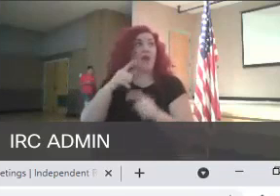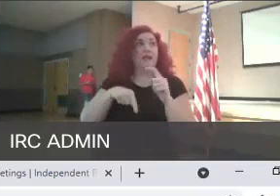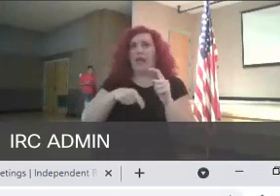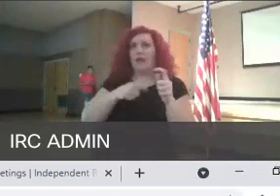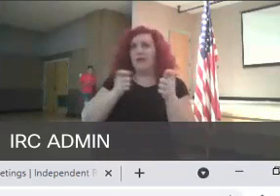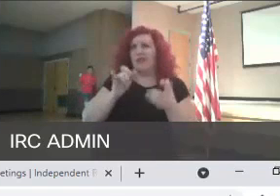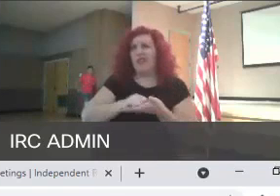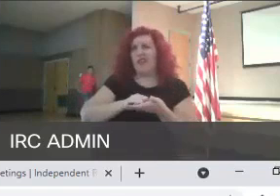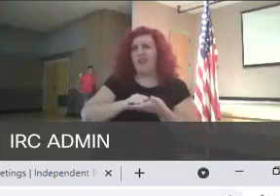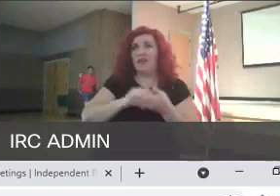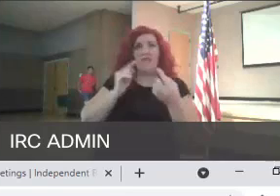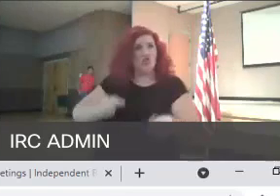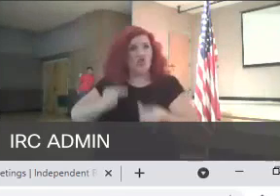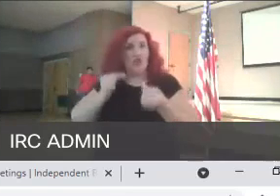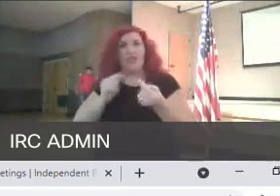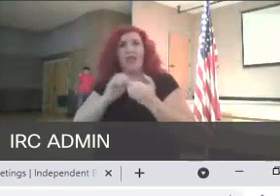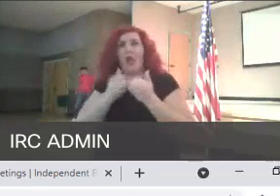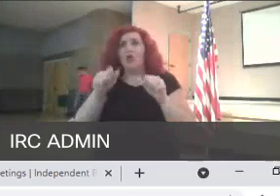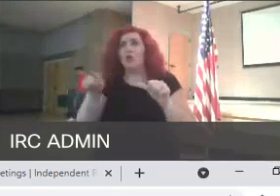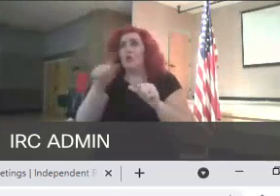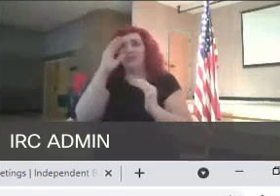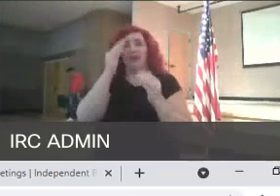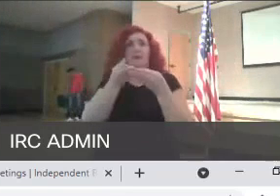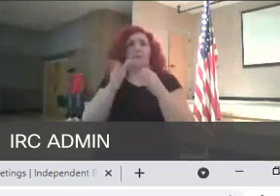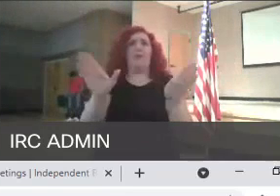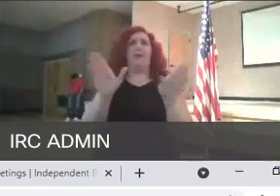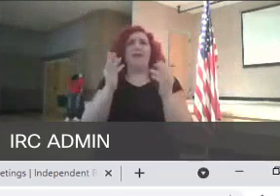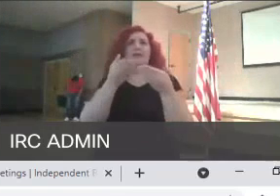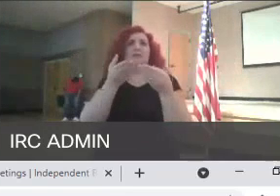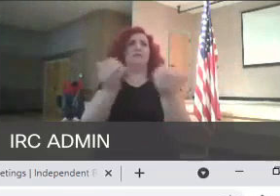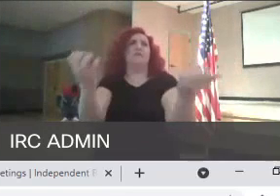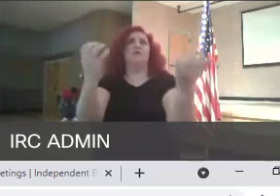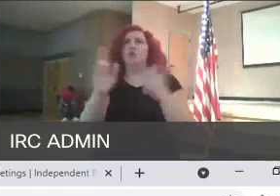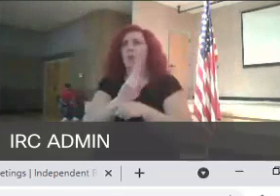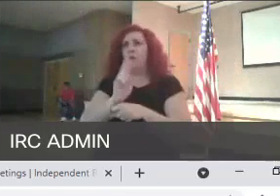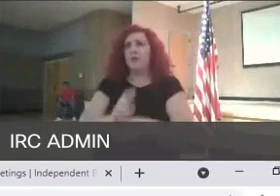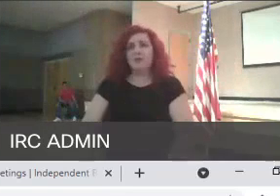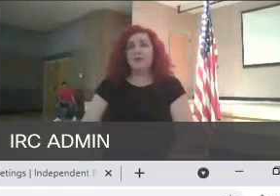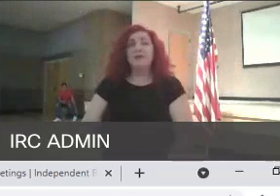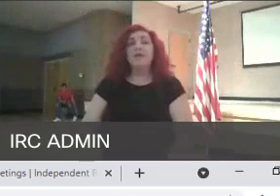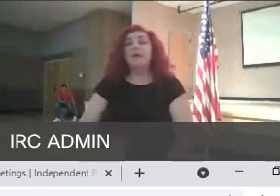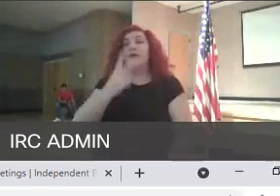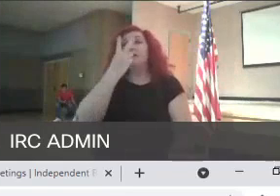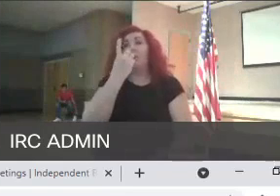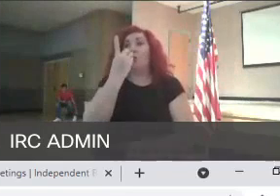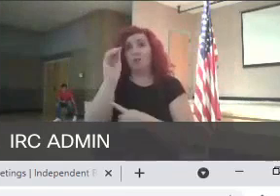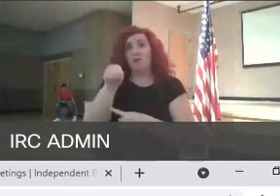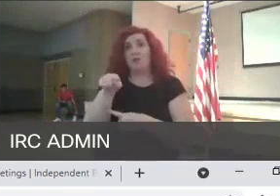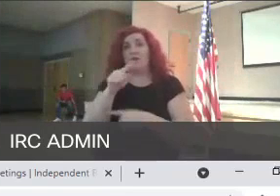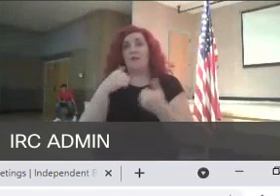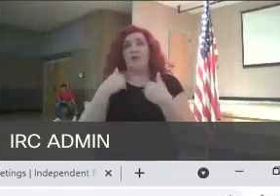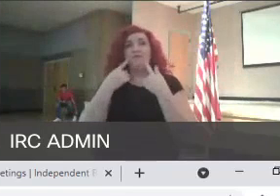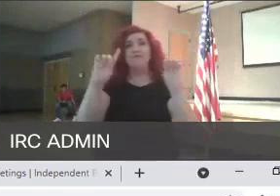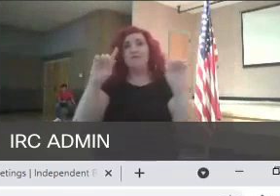If I can't deal with it, and if I struggle with it, how can you expect the public at large to use it? I doubt that 1% of them would have any